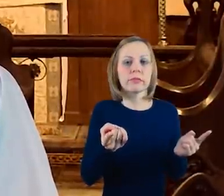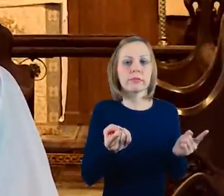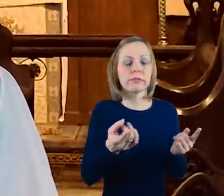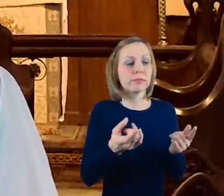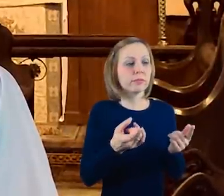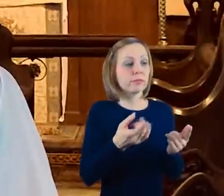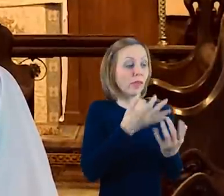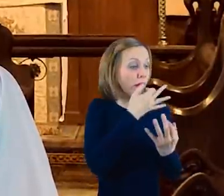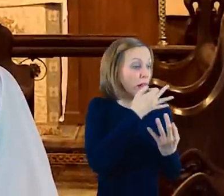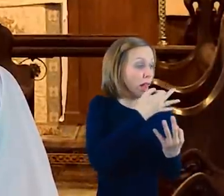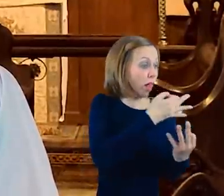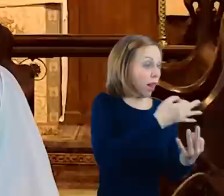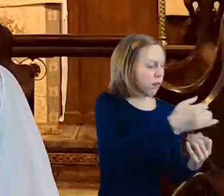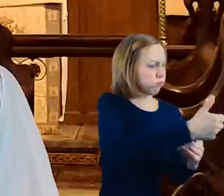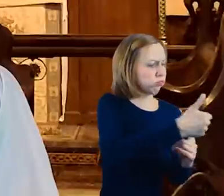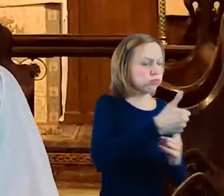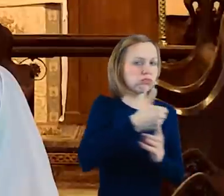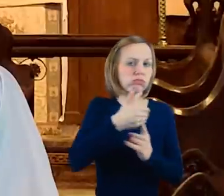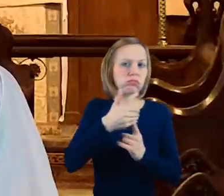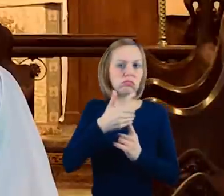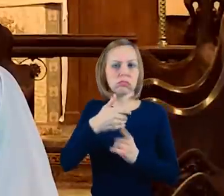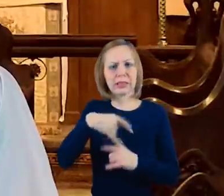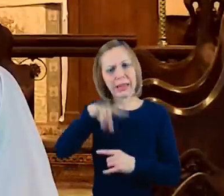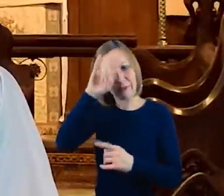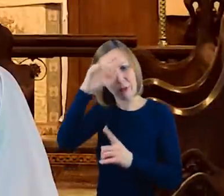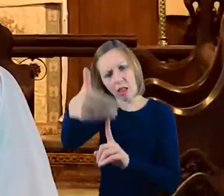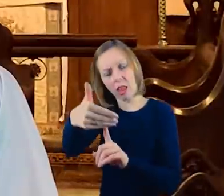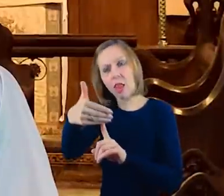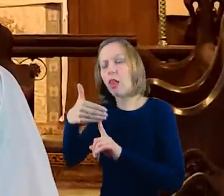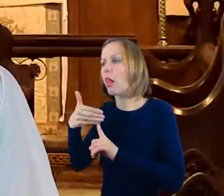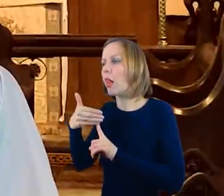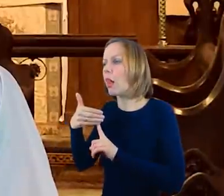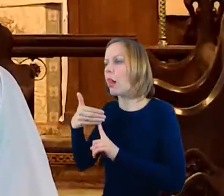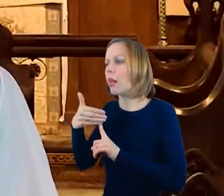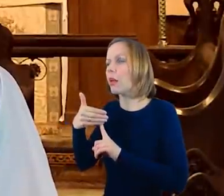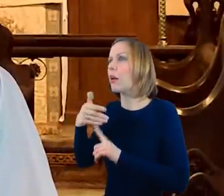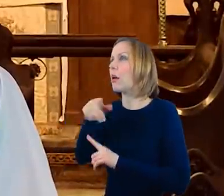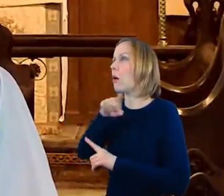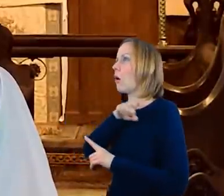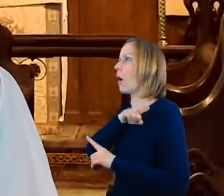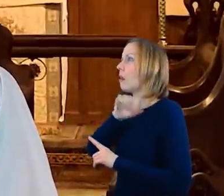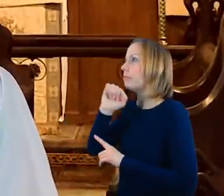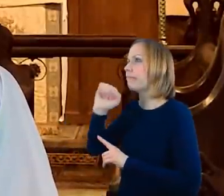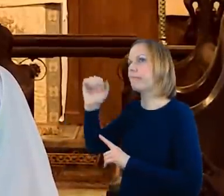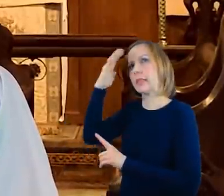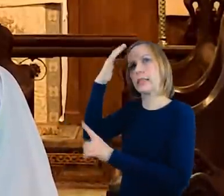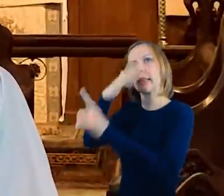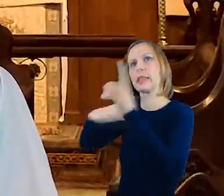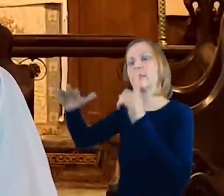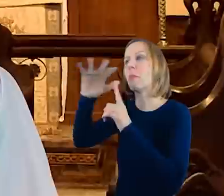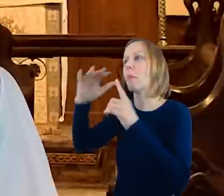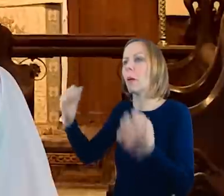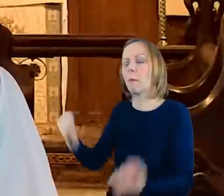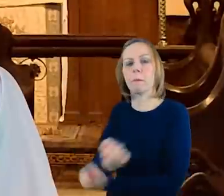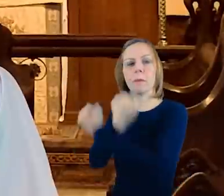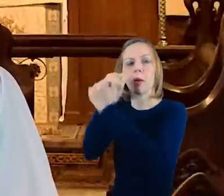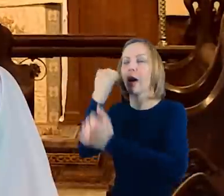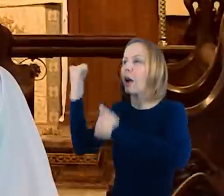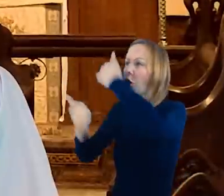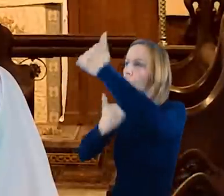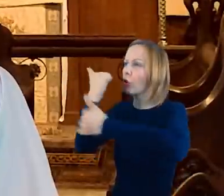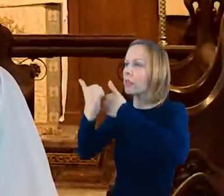us not into temptation, but deliver us from evil. For thine is the kingdom, the power and the